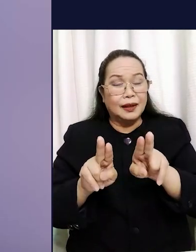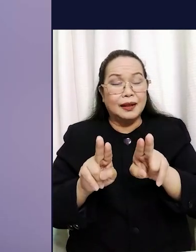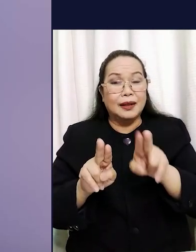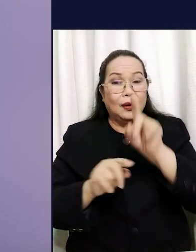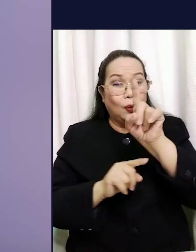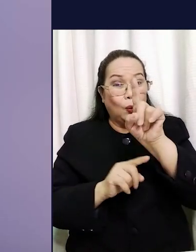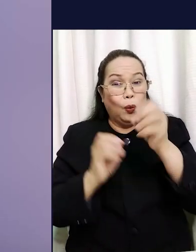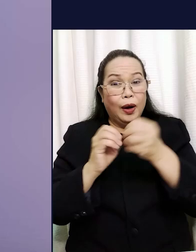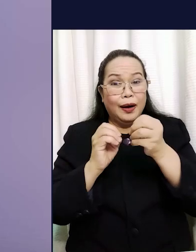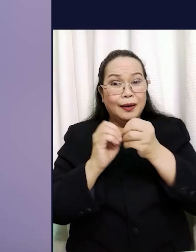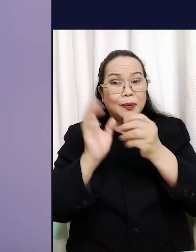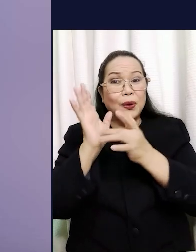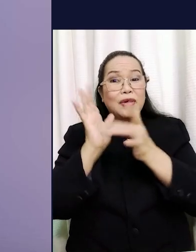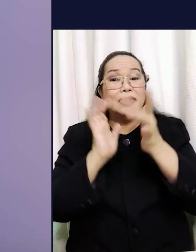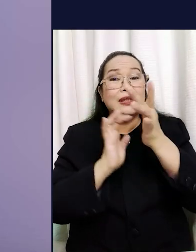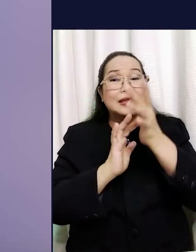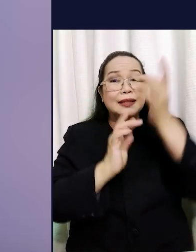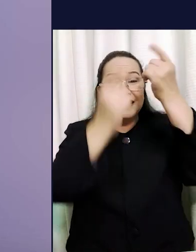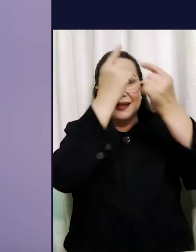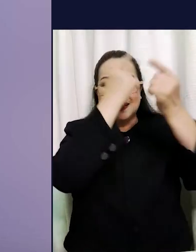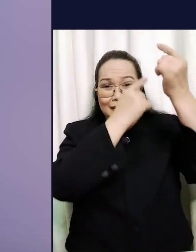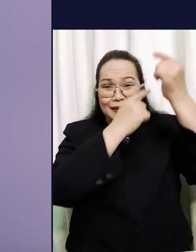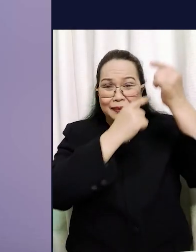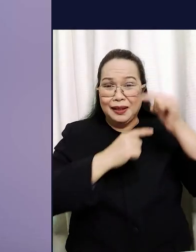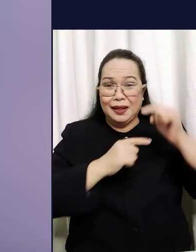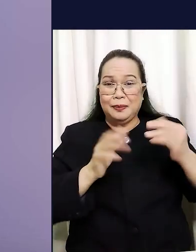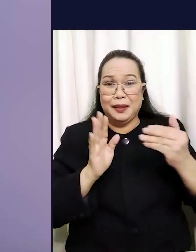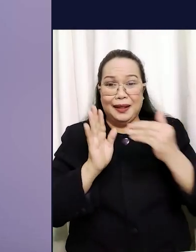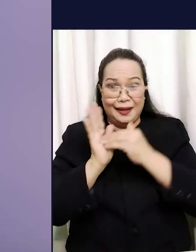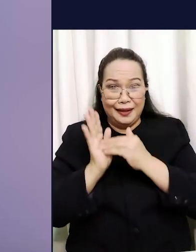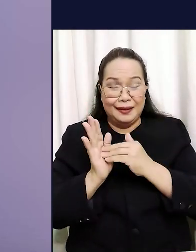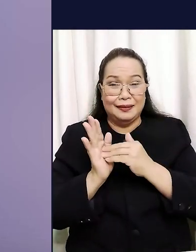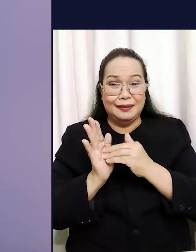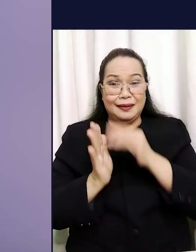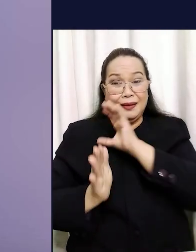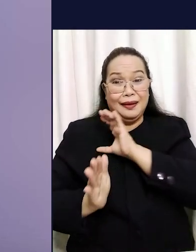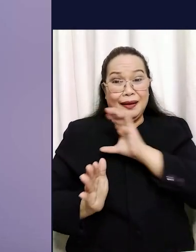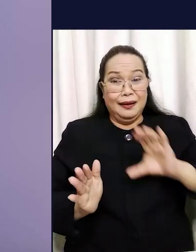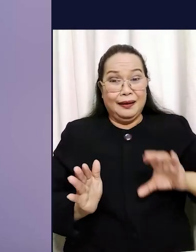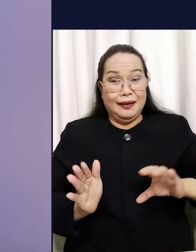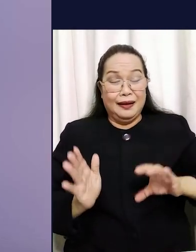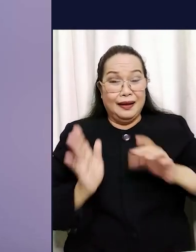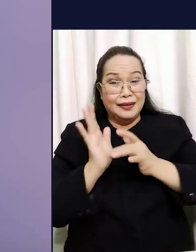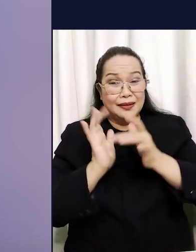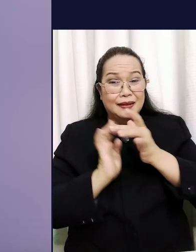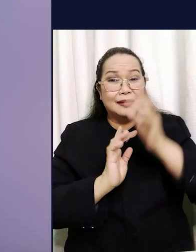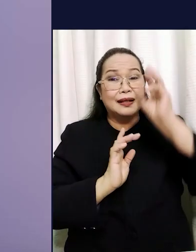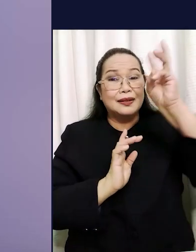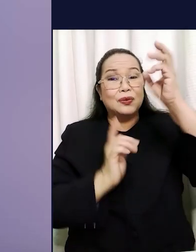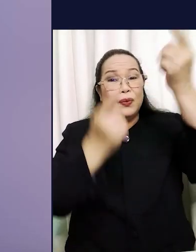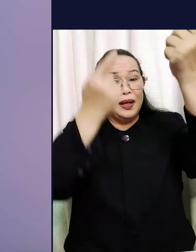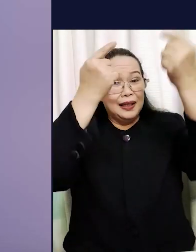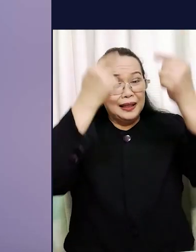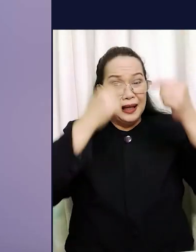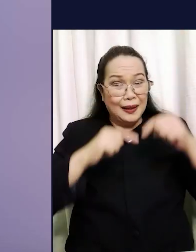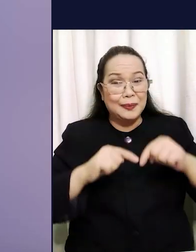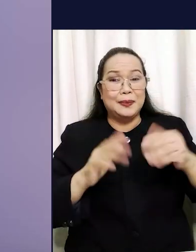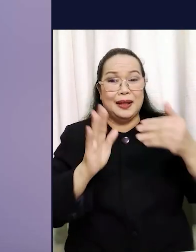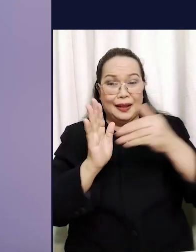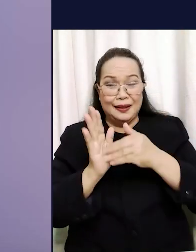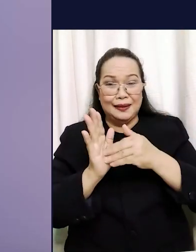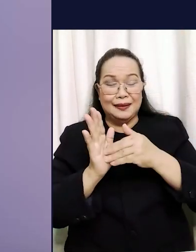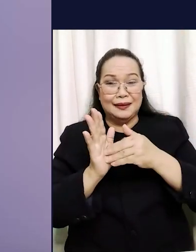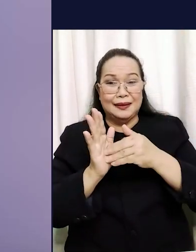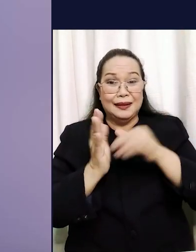the perfect comes. Tapos, ang isa pa po, yung pagbabalik ni Kristo, the return of Christ. And